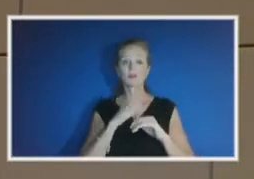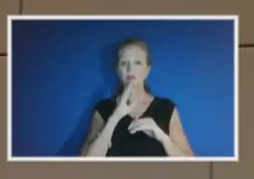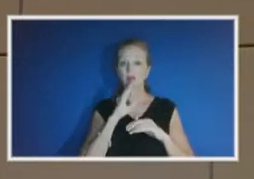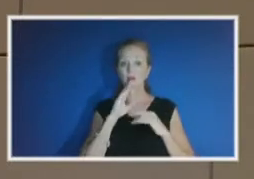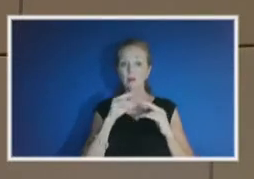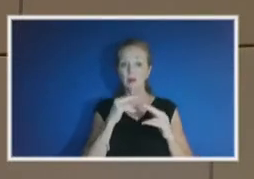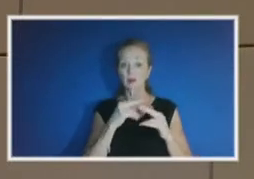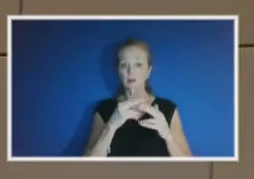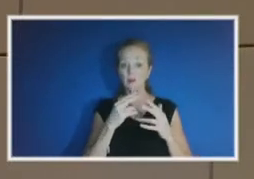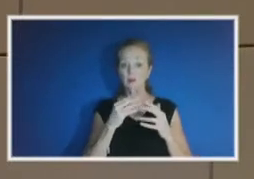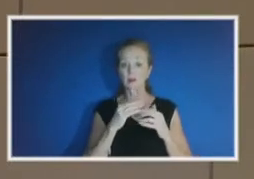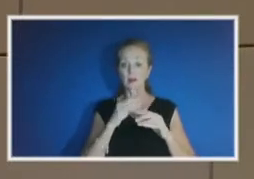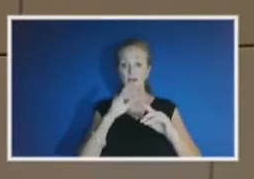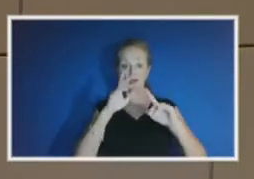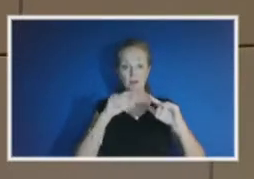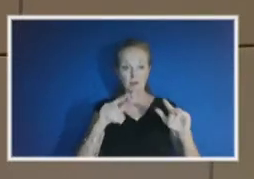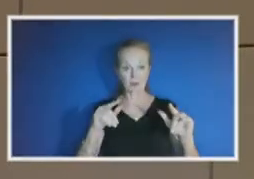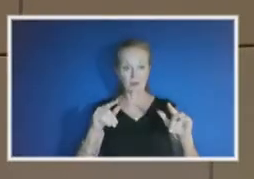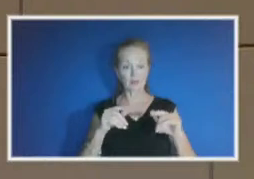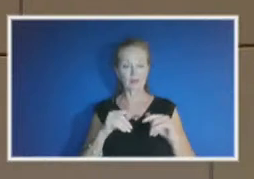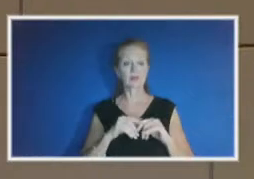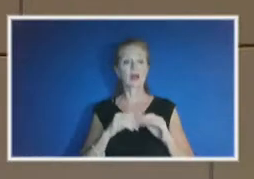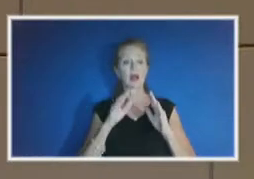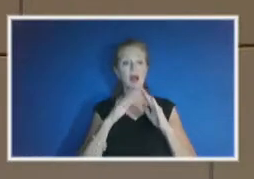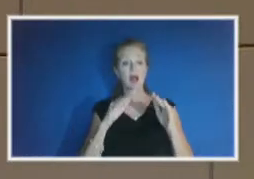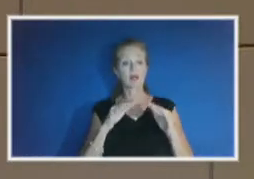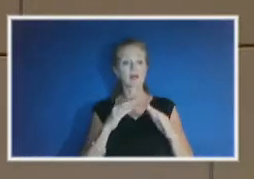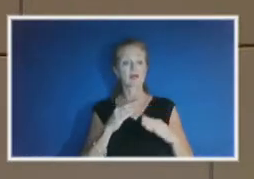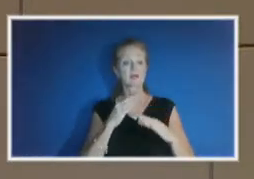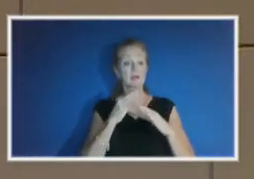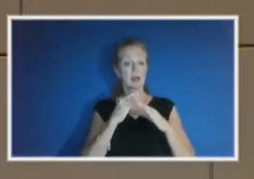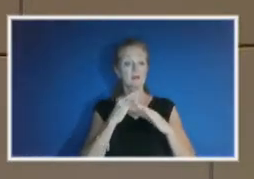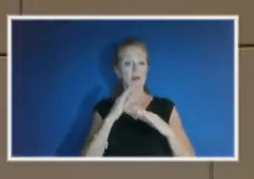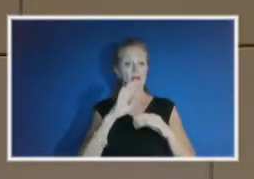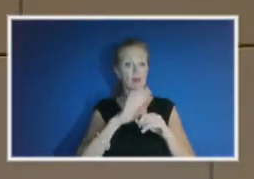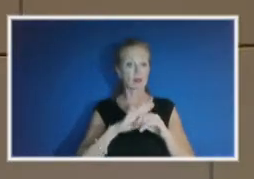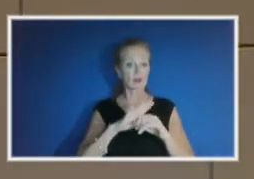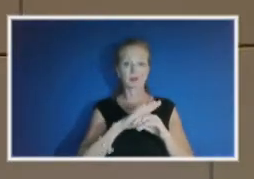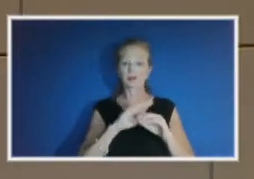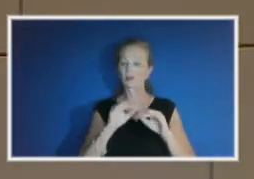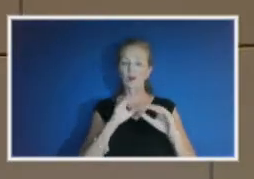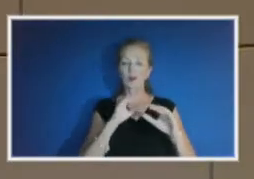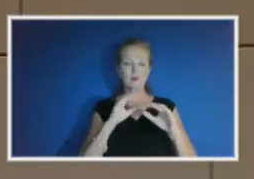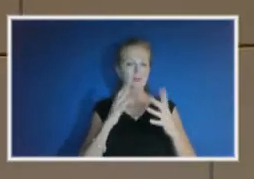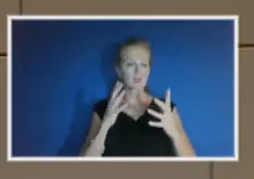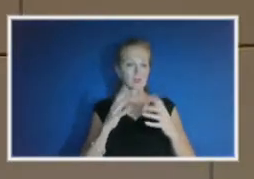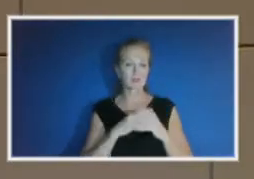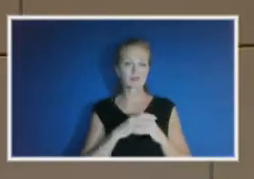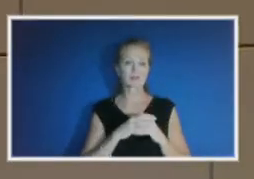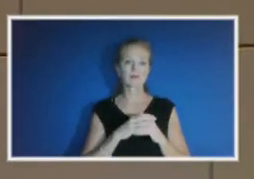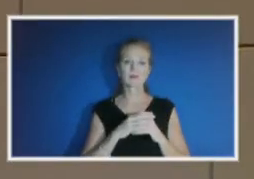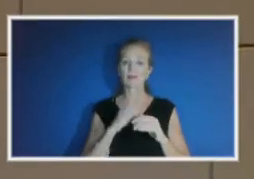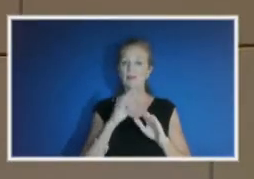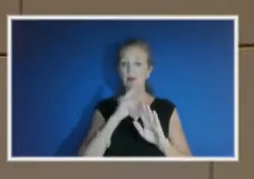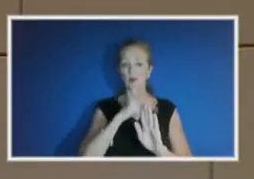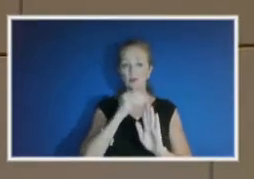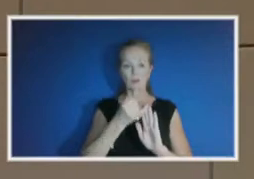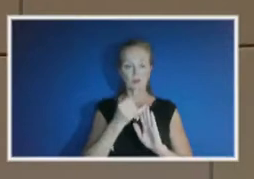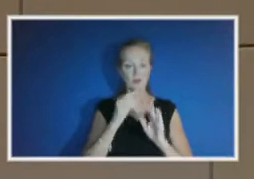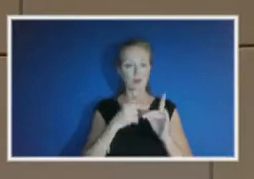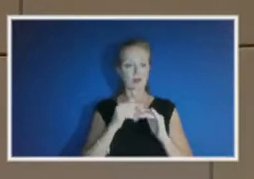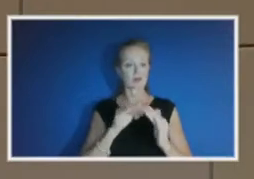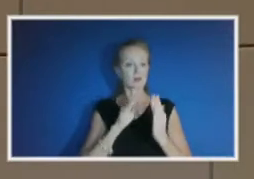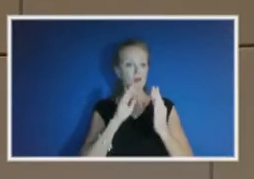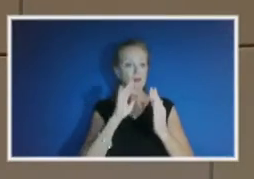about diversifying the housing stock in the area, and there's no conversation in this project that addresses